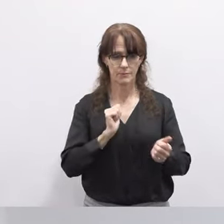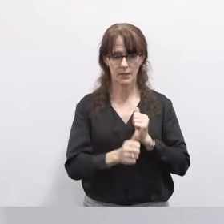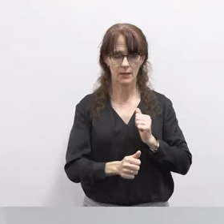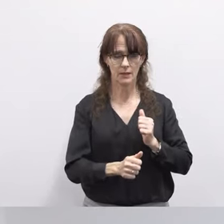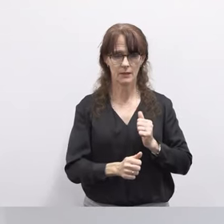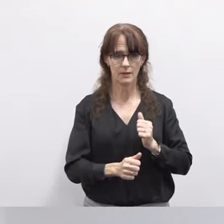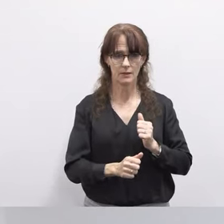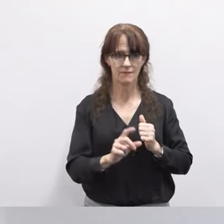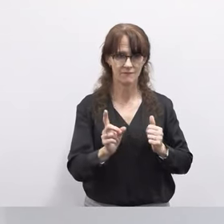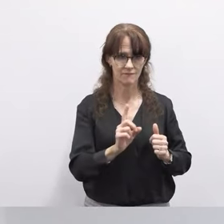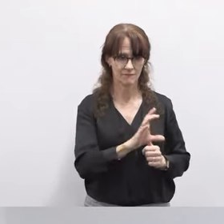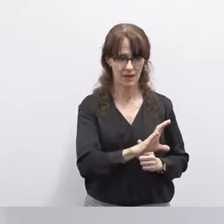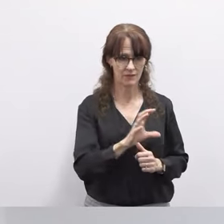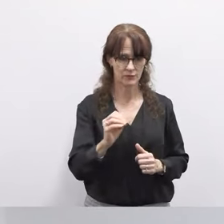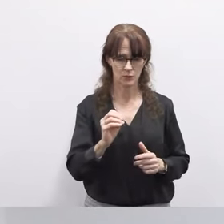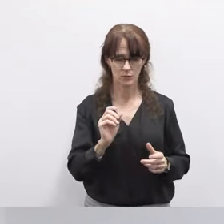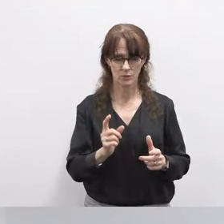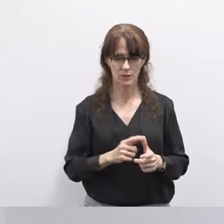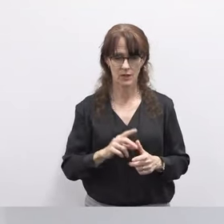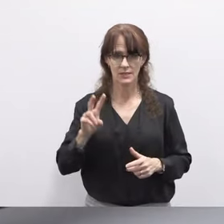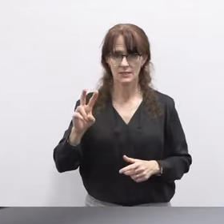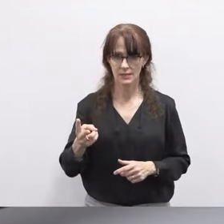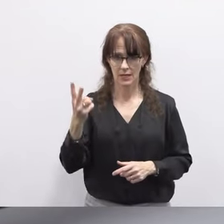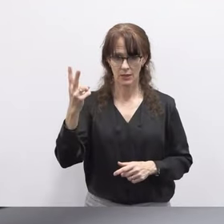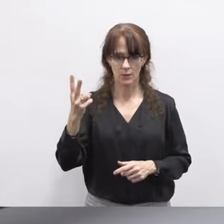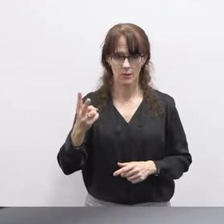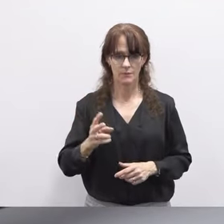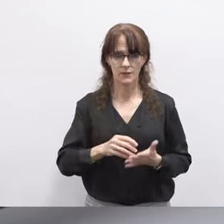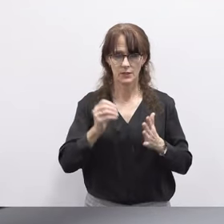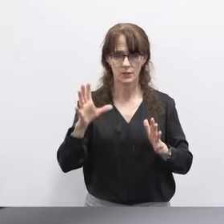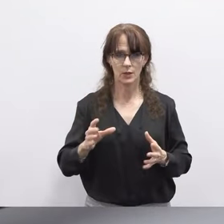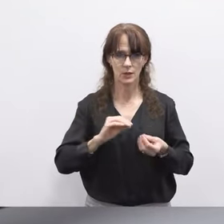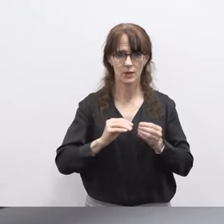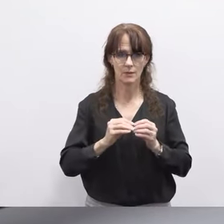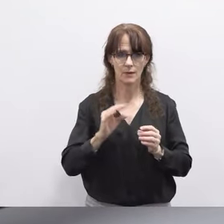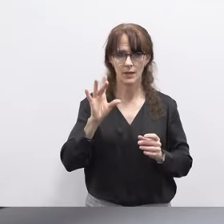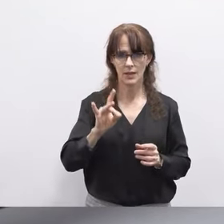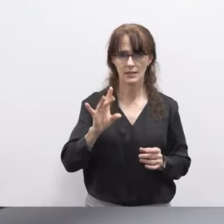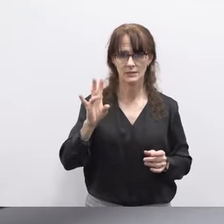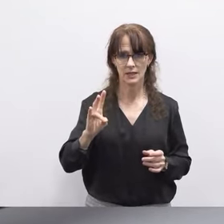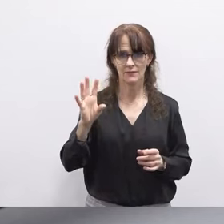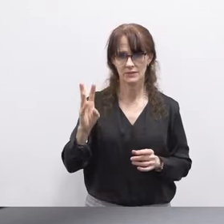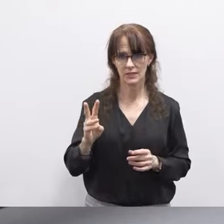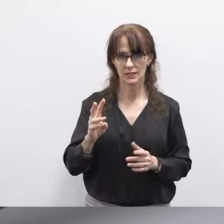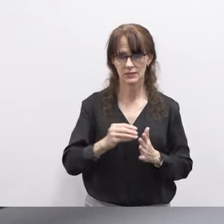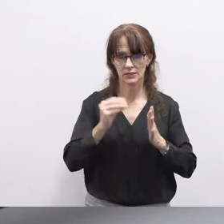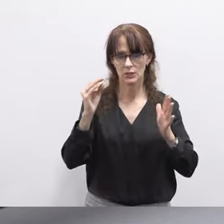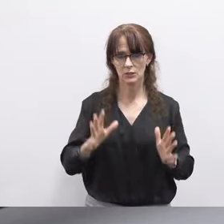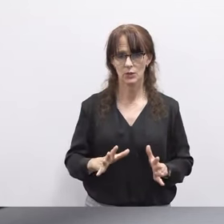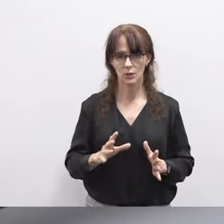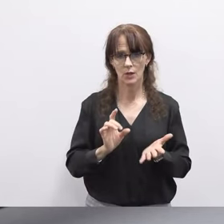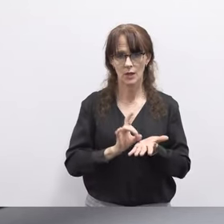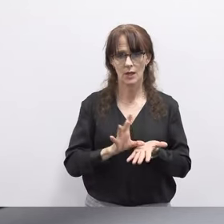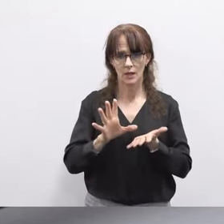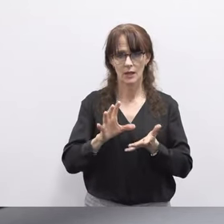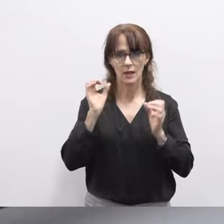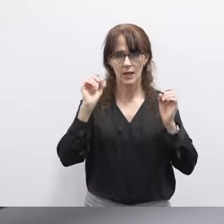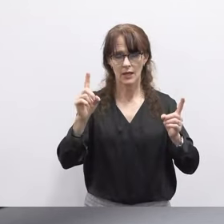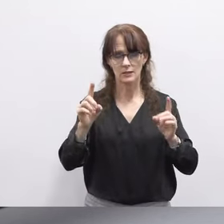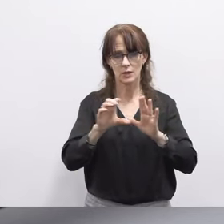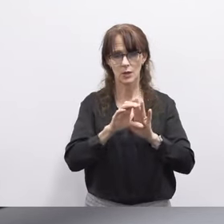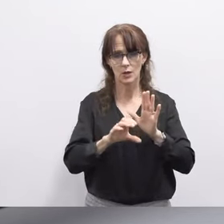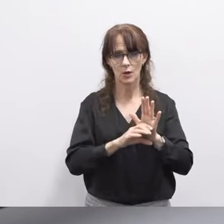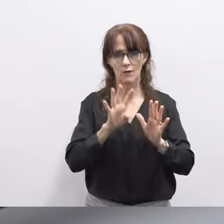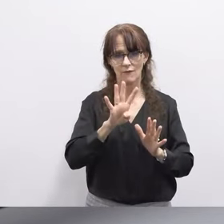that first one passes 5-0. Second is student number 876. This student would be expelled under Education